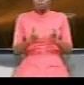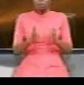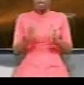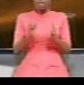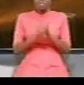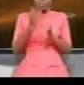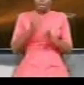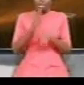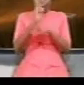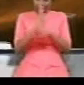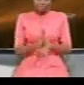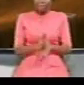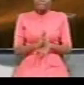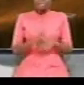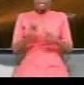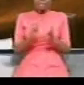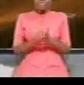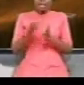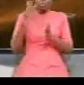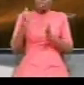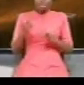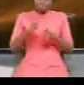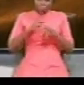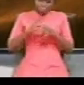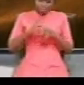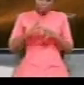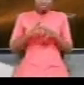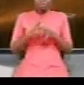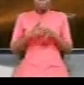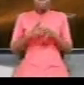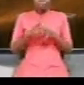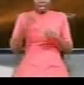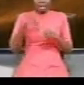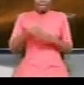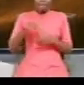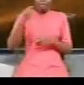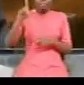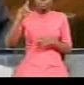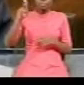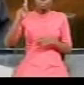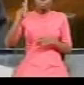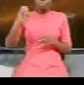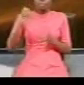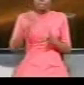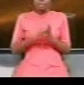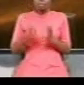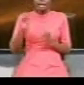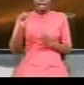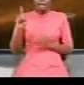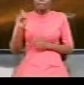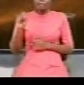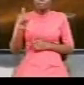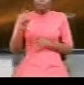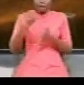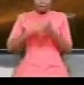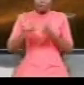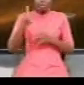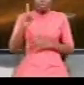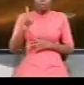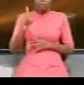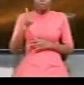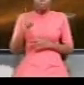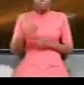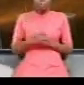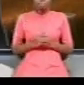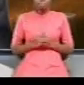was his habit. That was his practice. In Luke chapter 11 and in verse 1, Luke